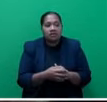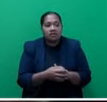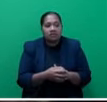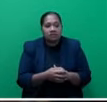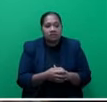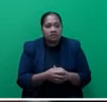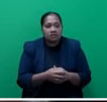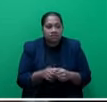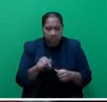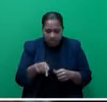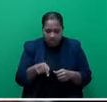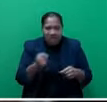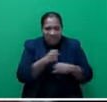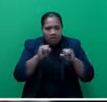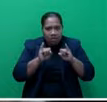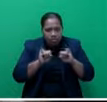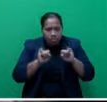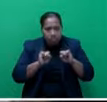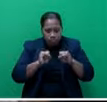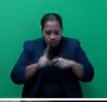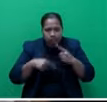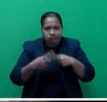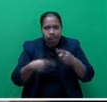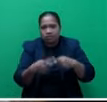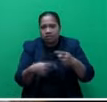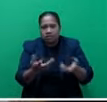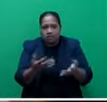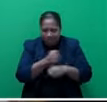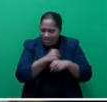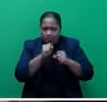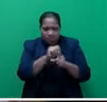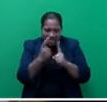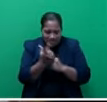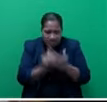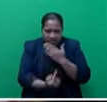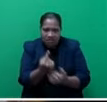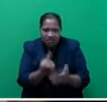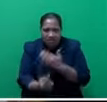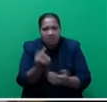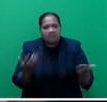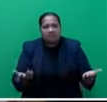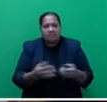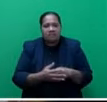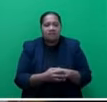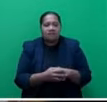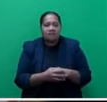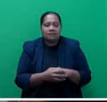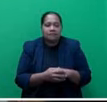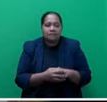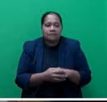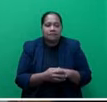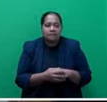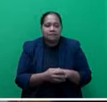repulsive to our nation. It's repulsive to our society, Mr. Speaker. Now, I've also gone to I've